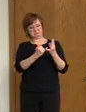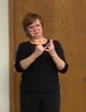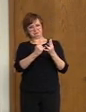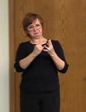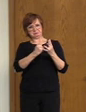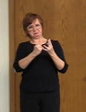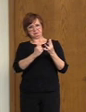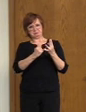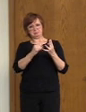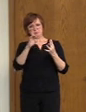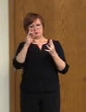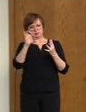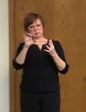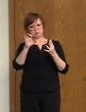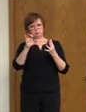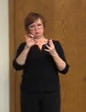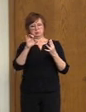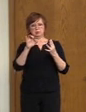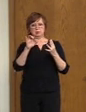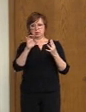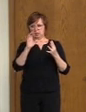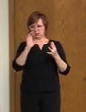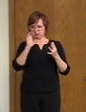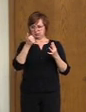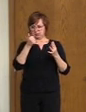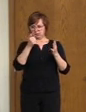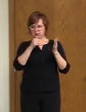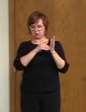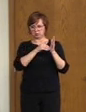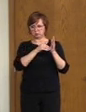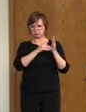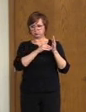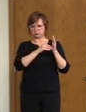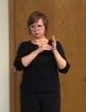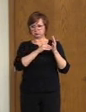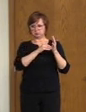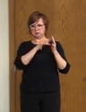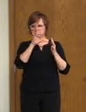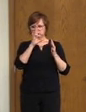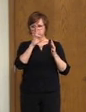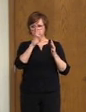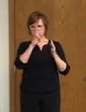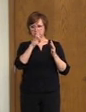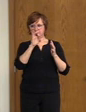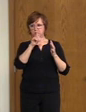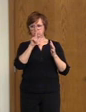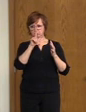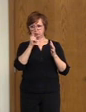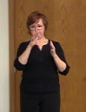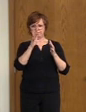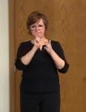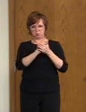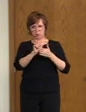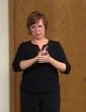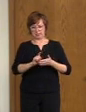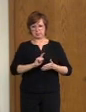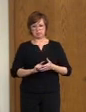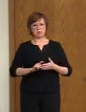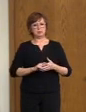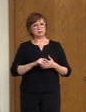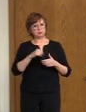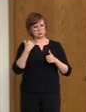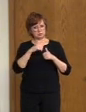doses per week. Just reminding folks that each of the vaccines we will be starting with will require 2 doses. The allocation